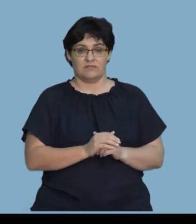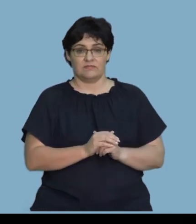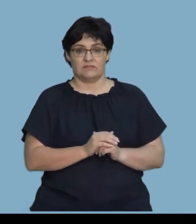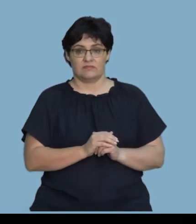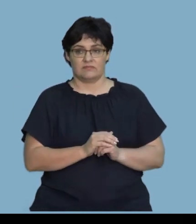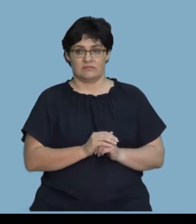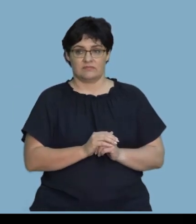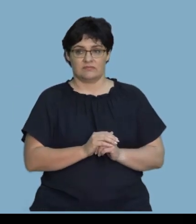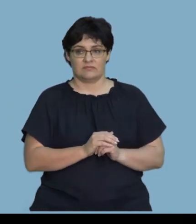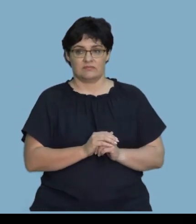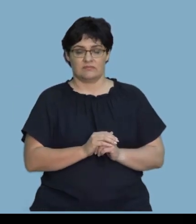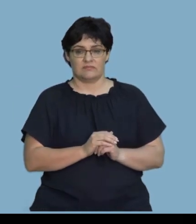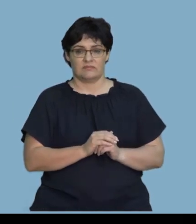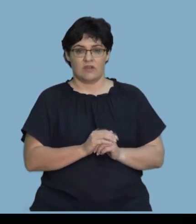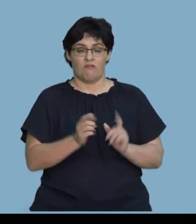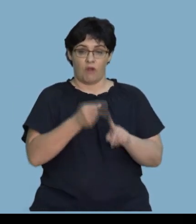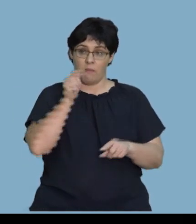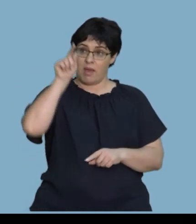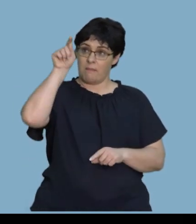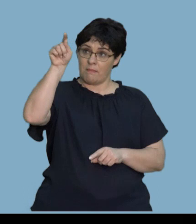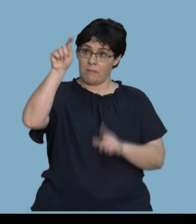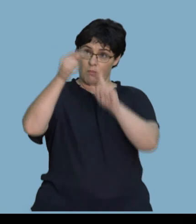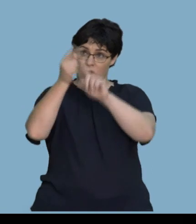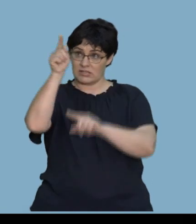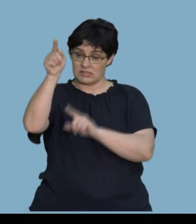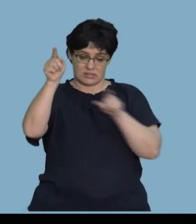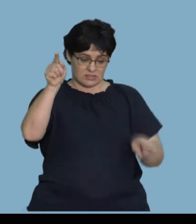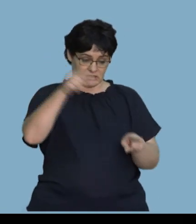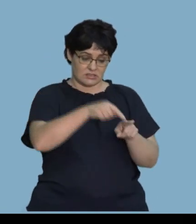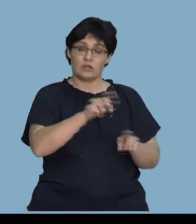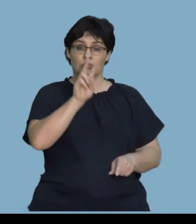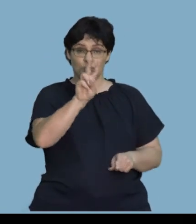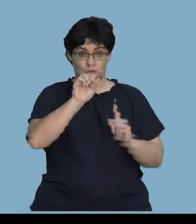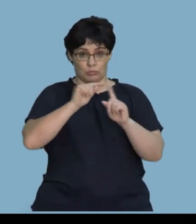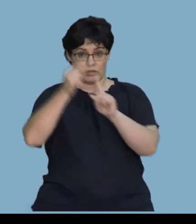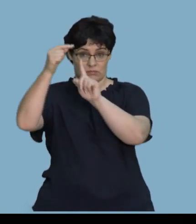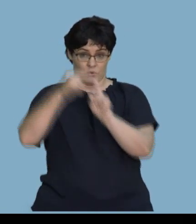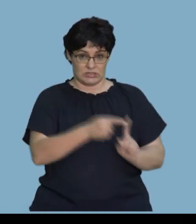in moving the object between 2 points, okay, right,